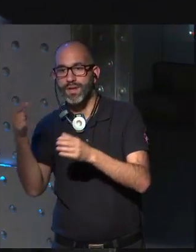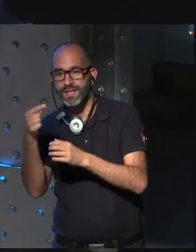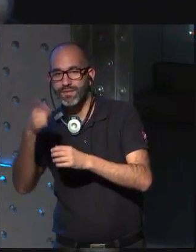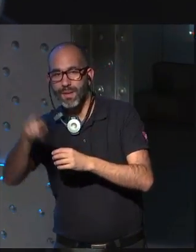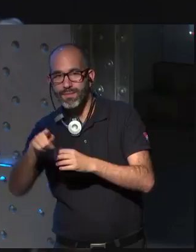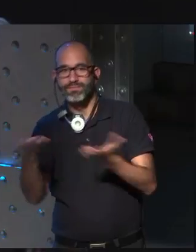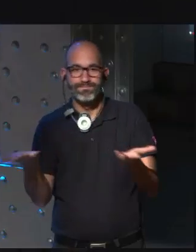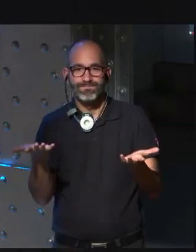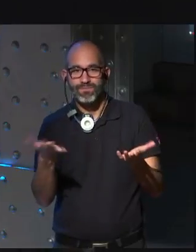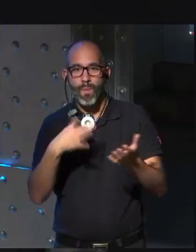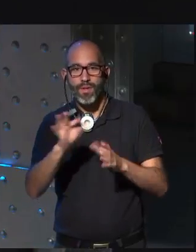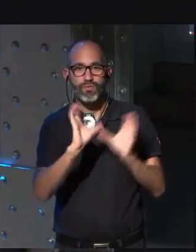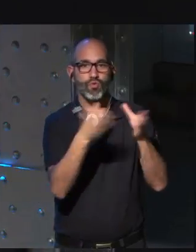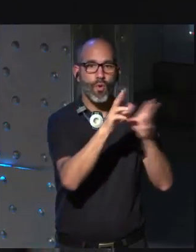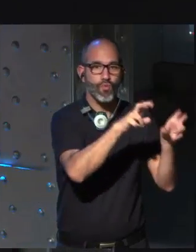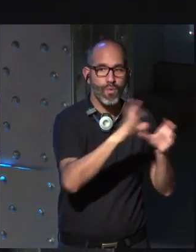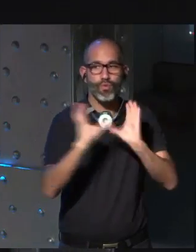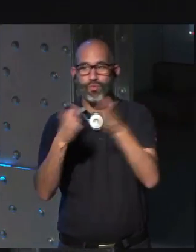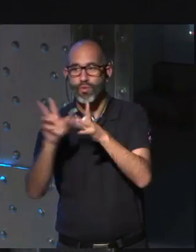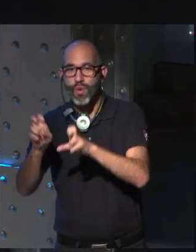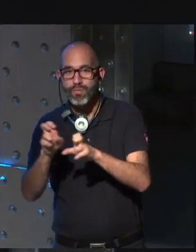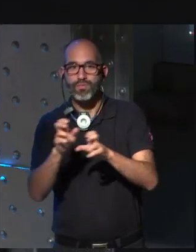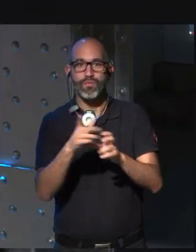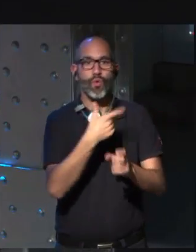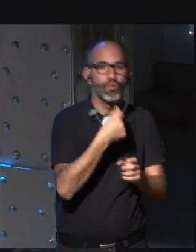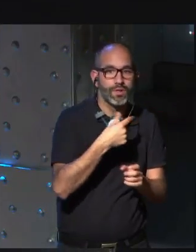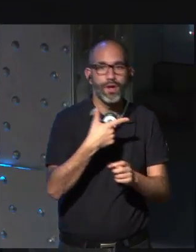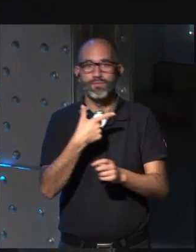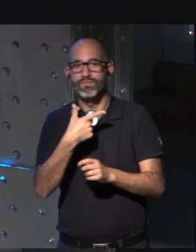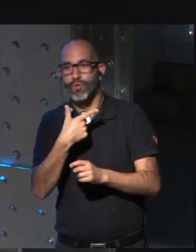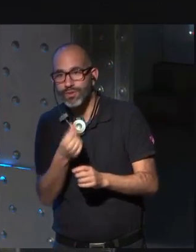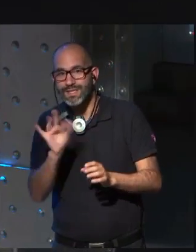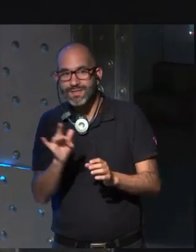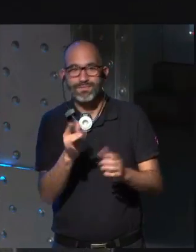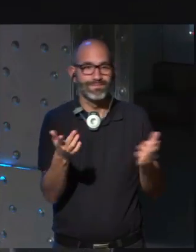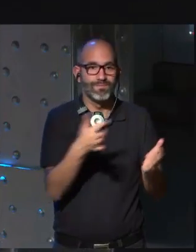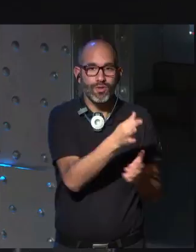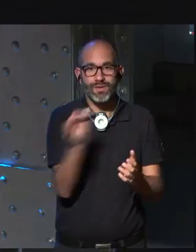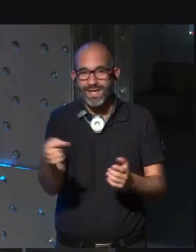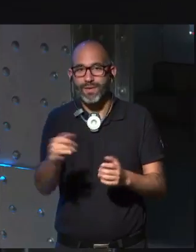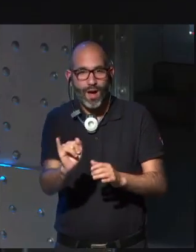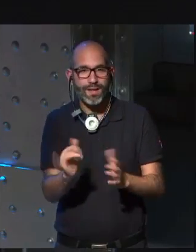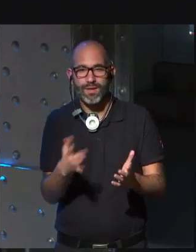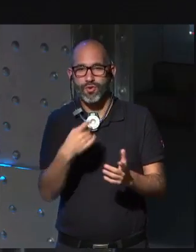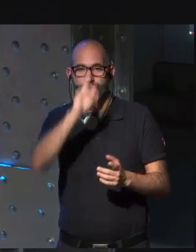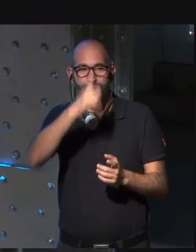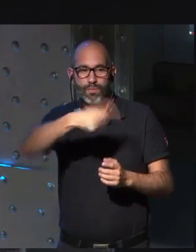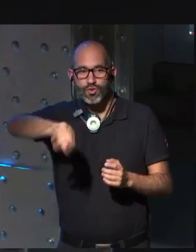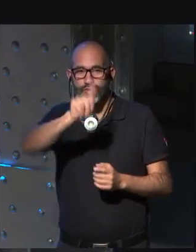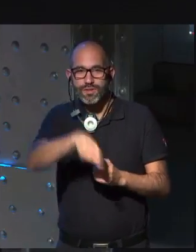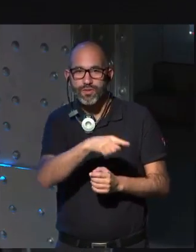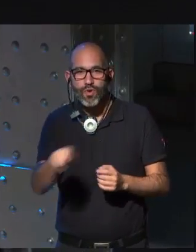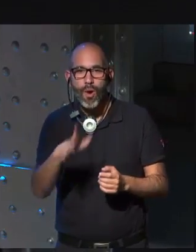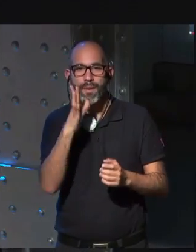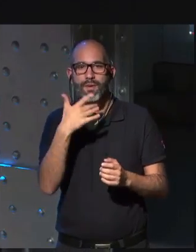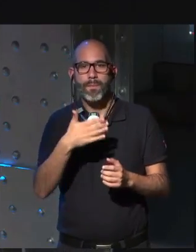groups that you probably will like. So both the same thing is both positive and negative. I don't know if it happens to you. It happens to be all the